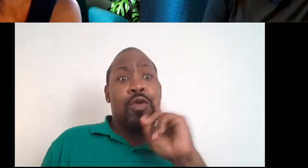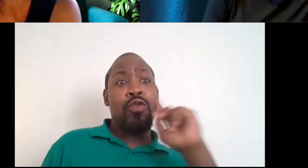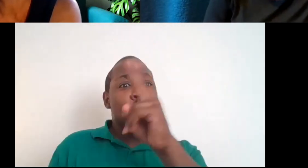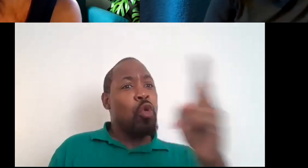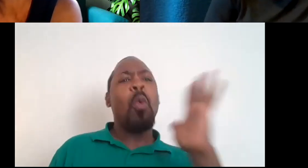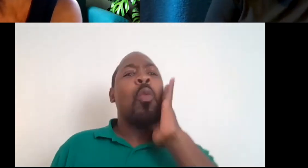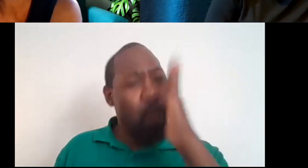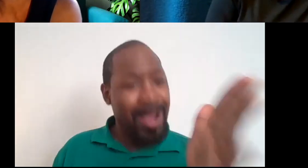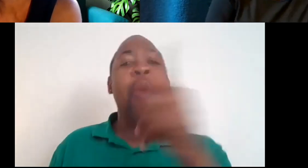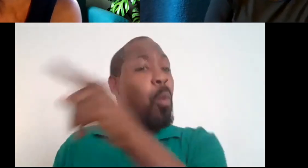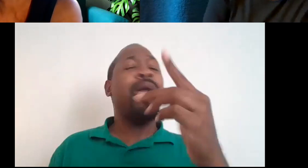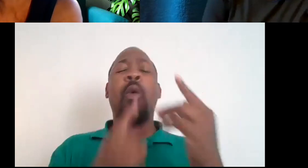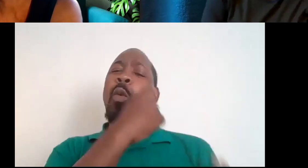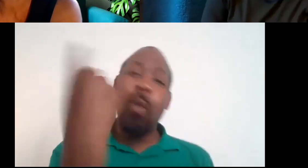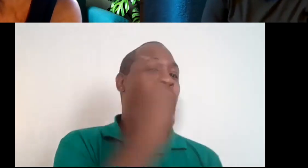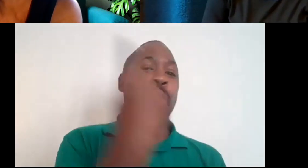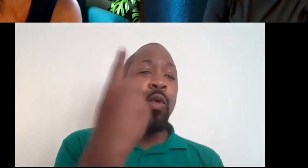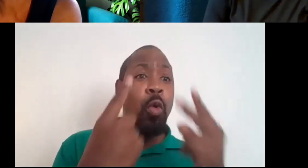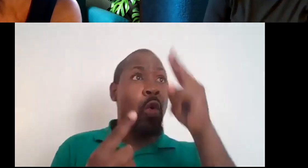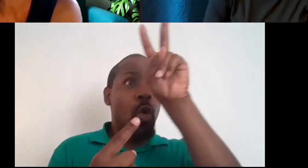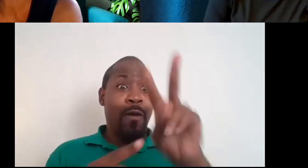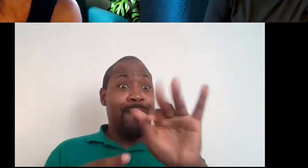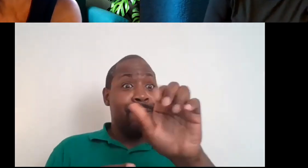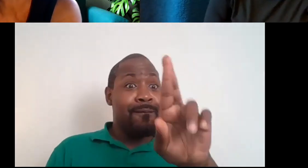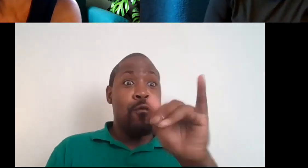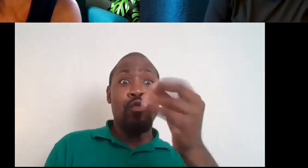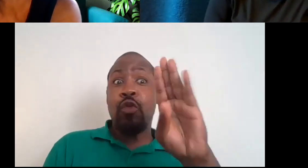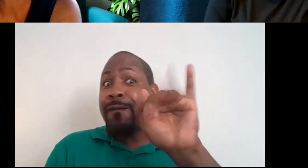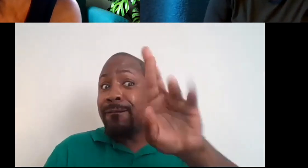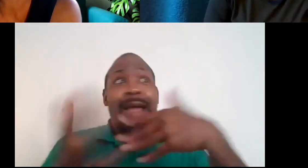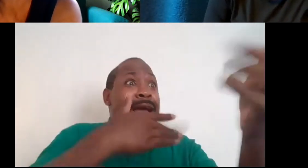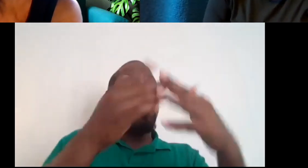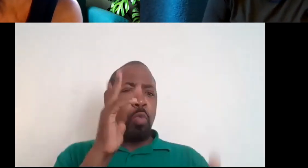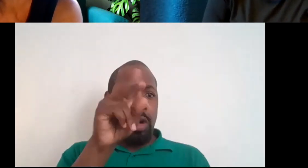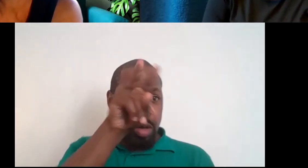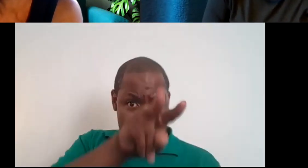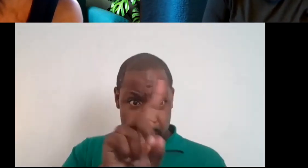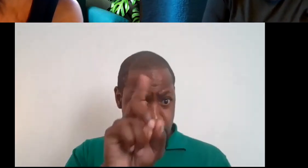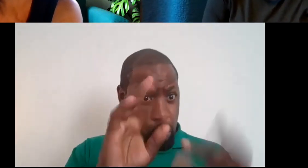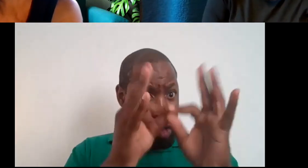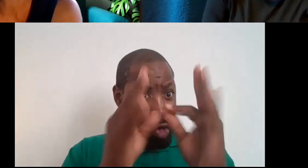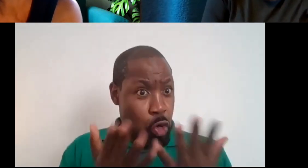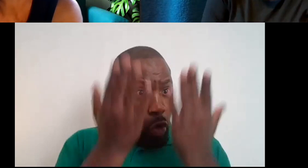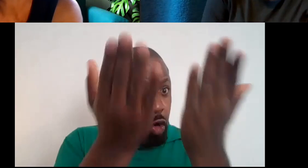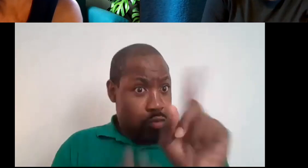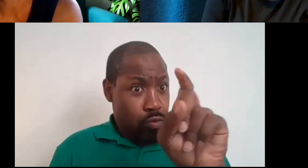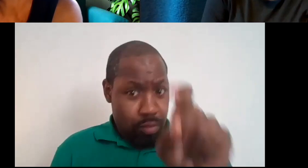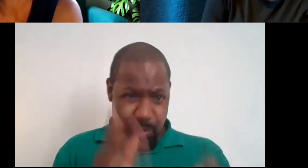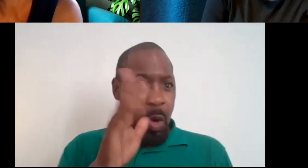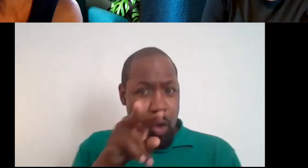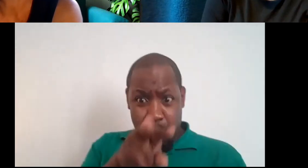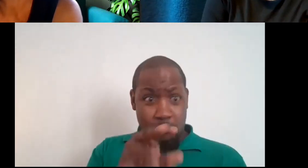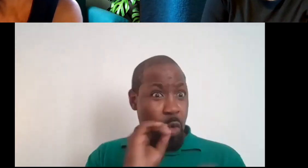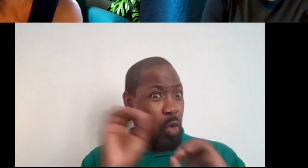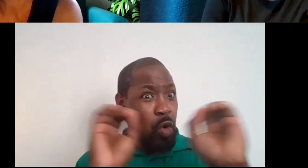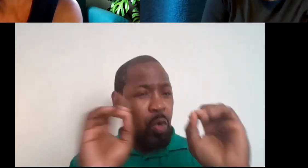ASL interpreter if needed, deaf and hard of hearing people will come. If there's a job fair and they see that there's